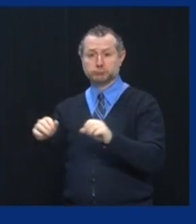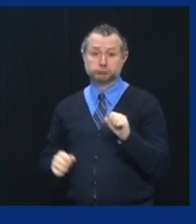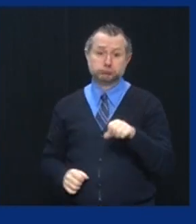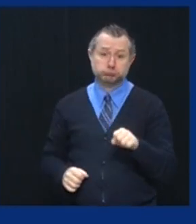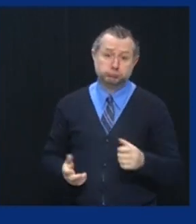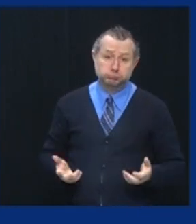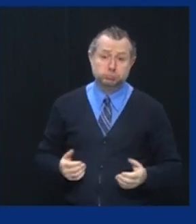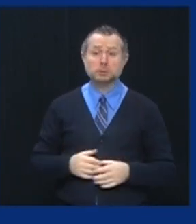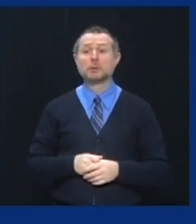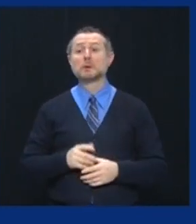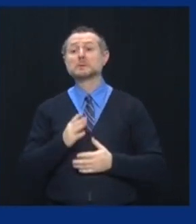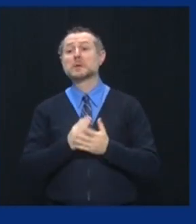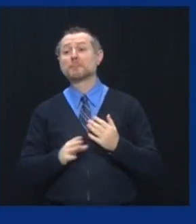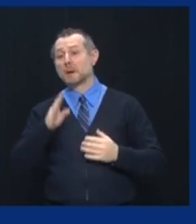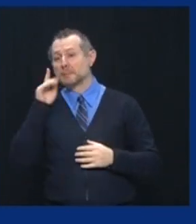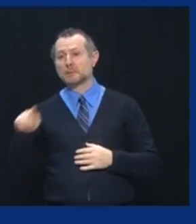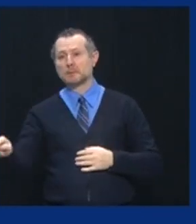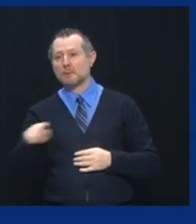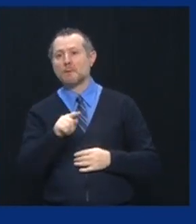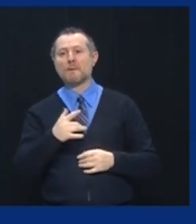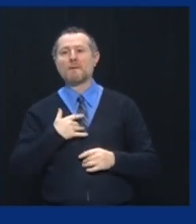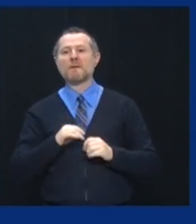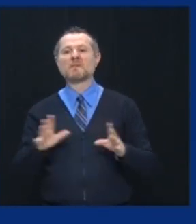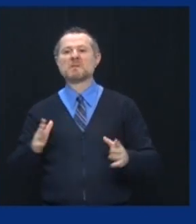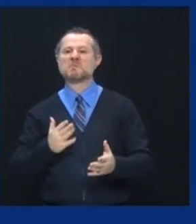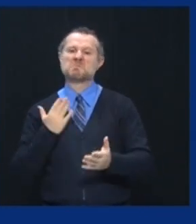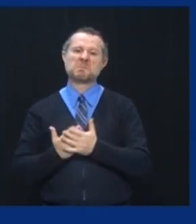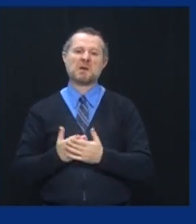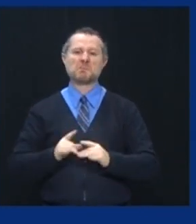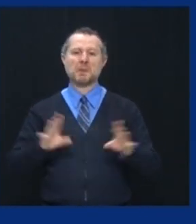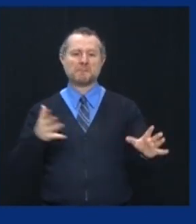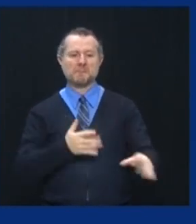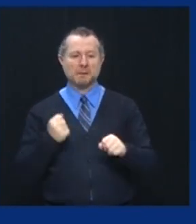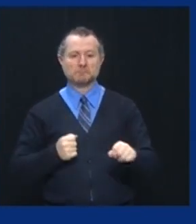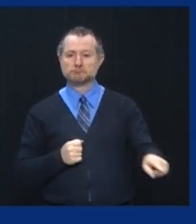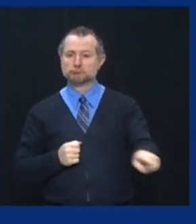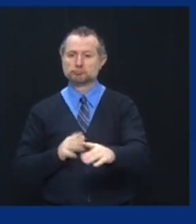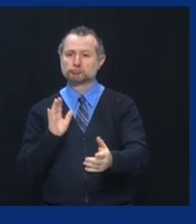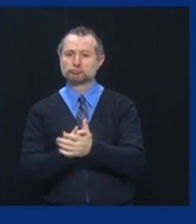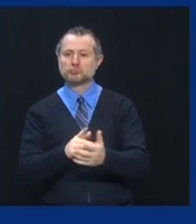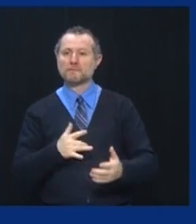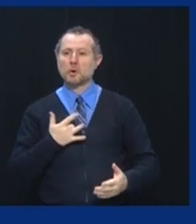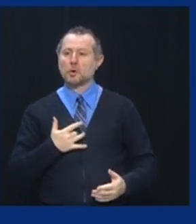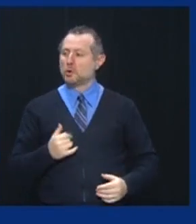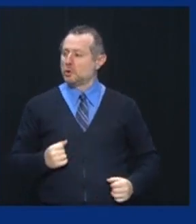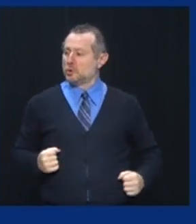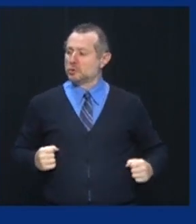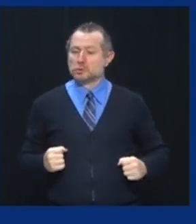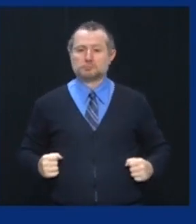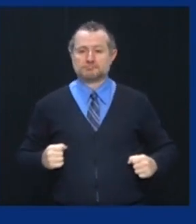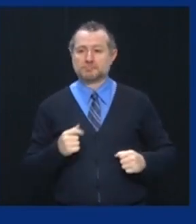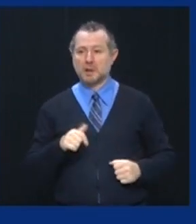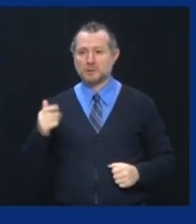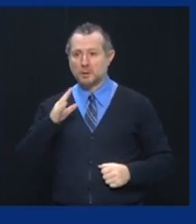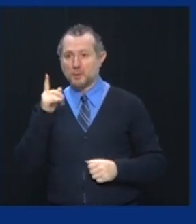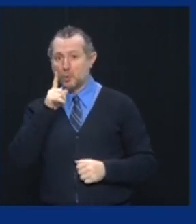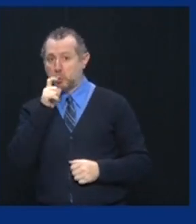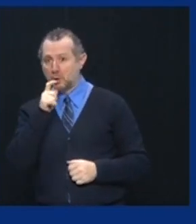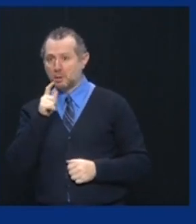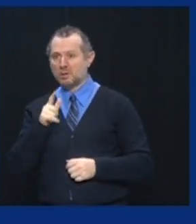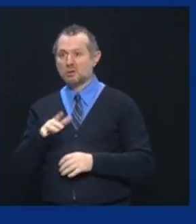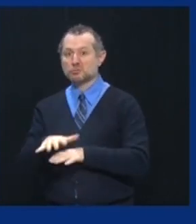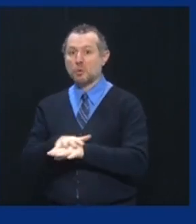were performing very well, and the ones who were performing very well were happy, and the ones who were shown to be slow